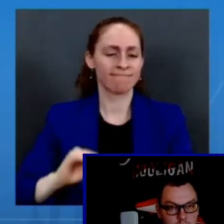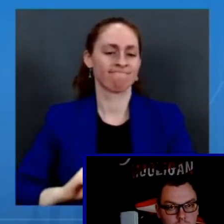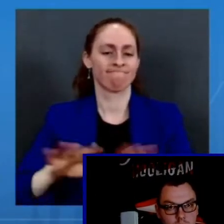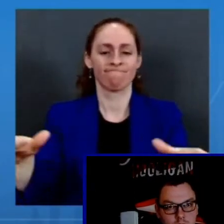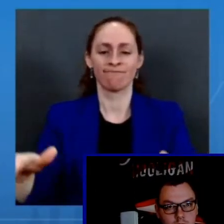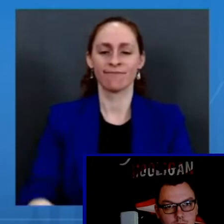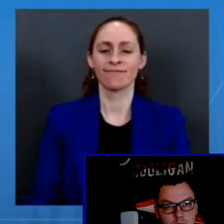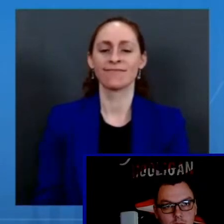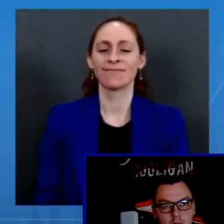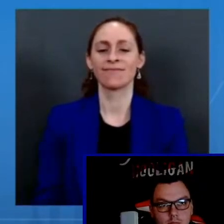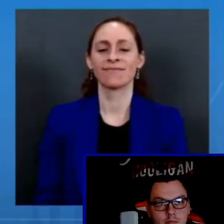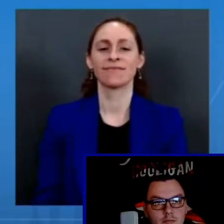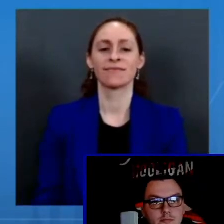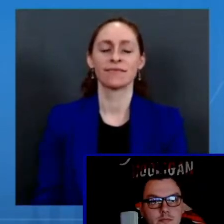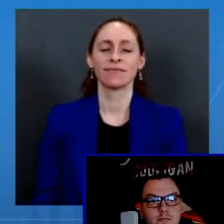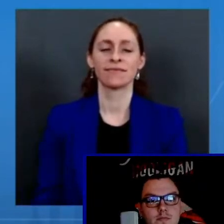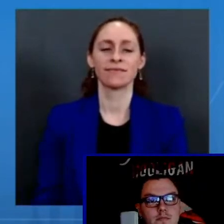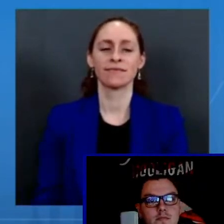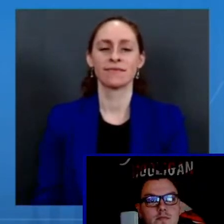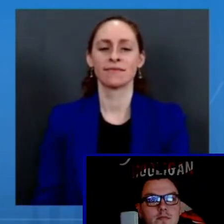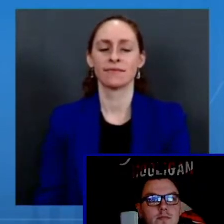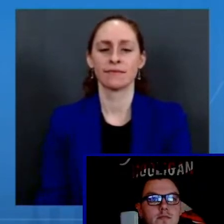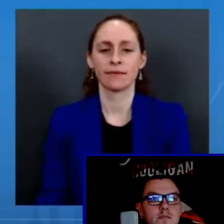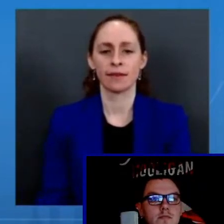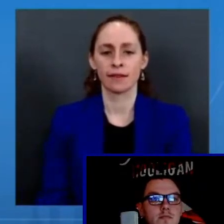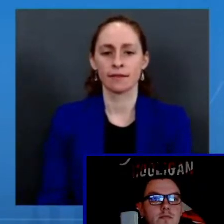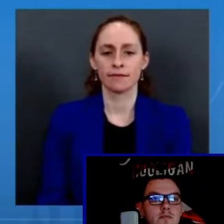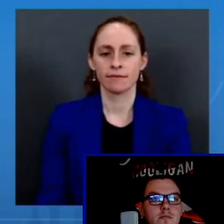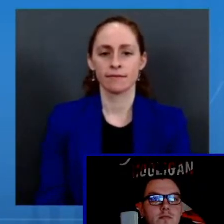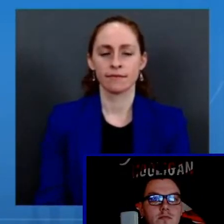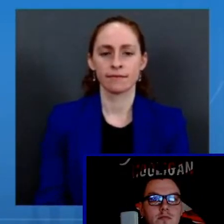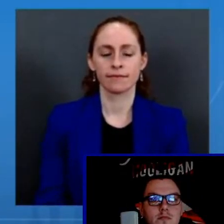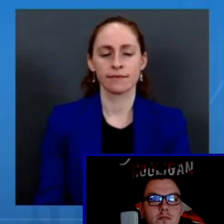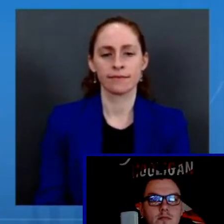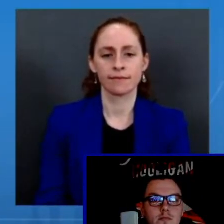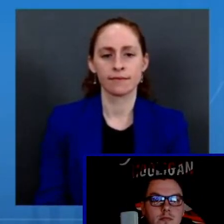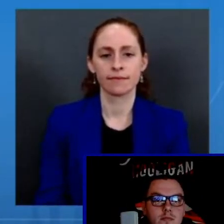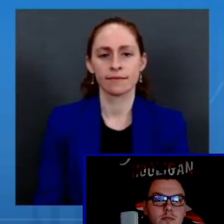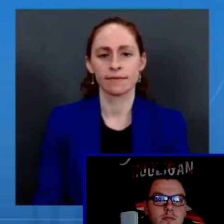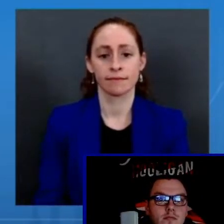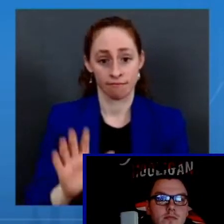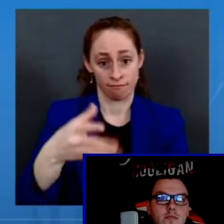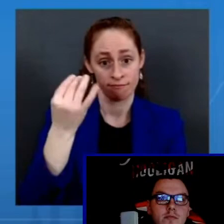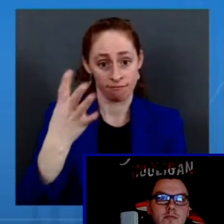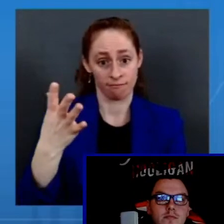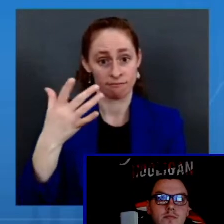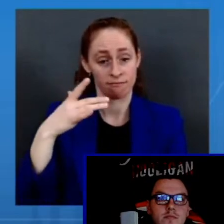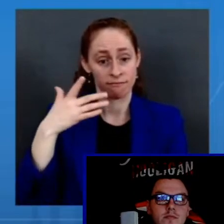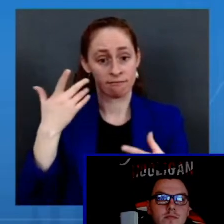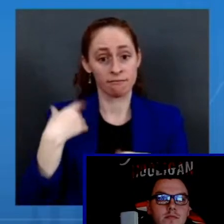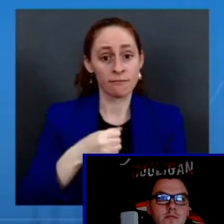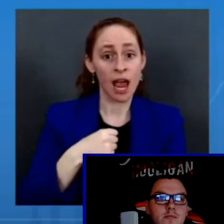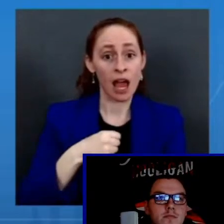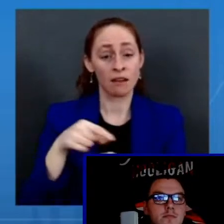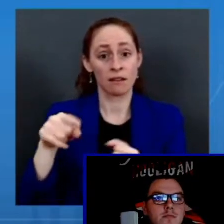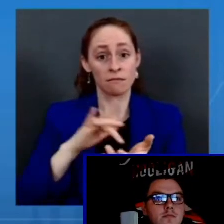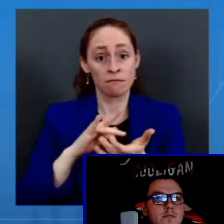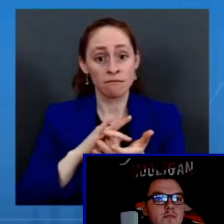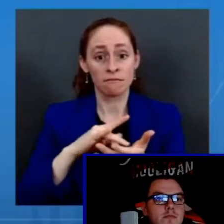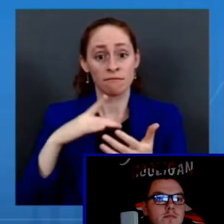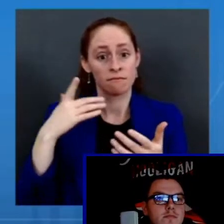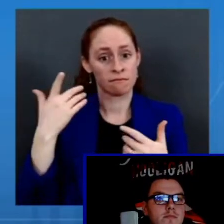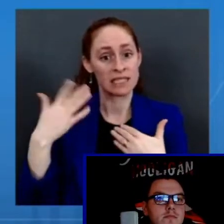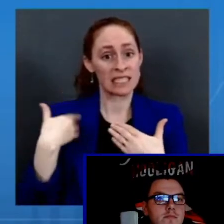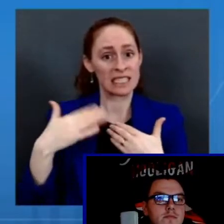8 months. So supply of this product will ramp up over the next several months. Knowing that